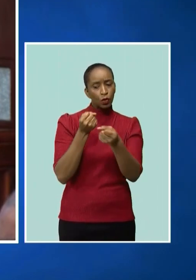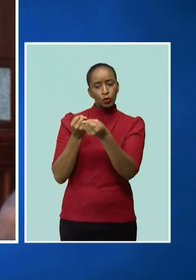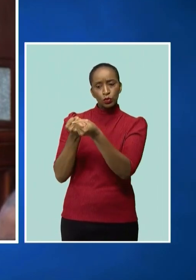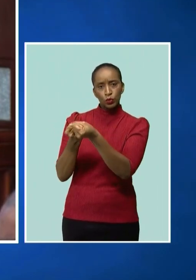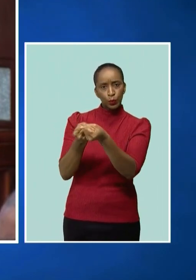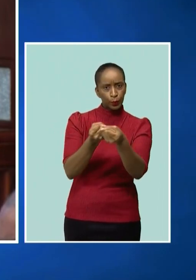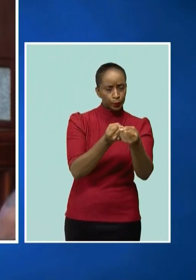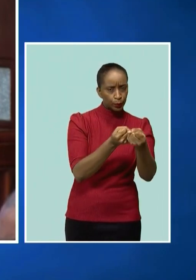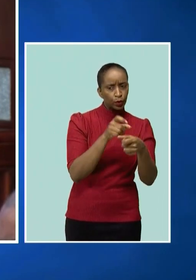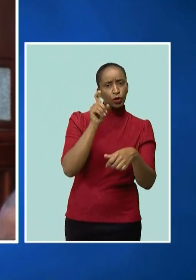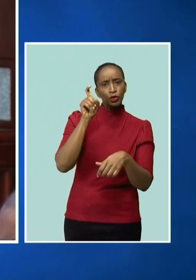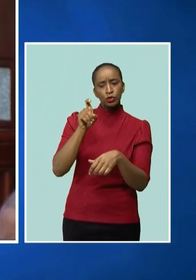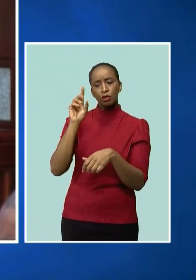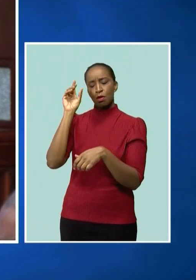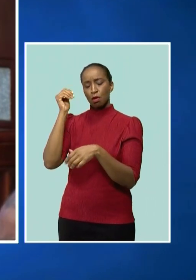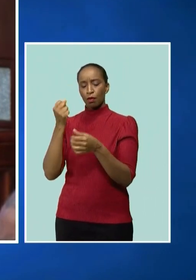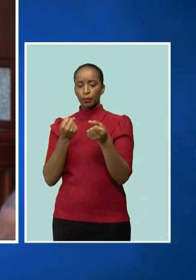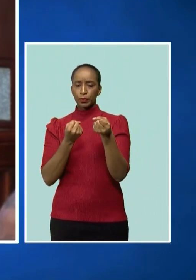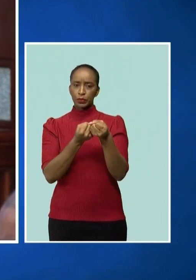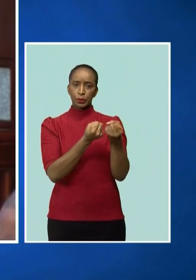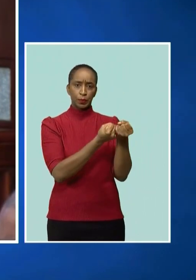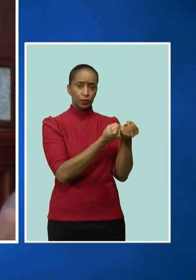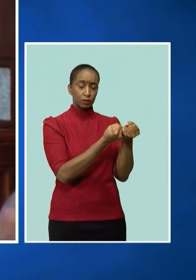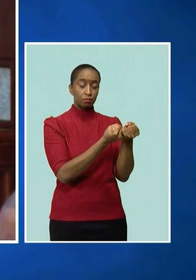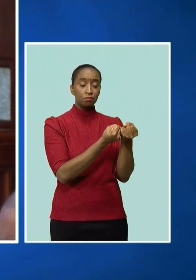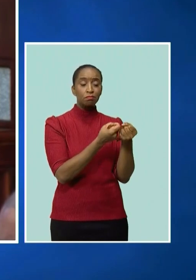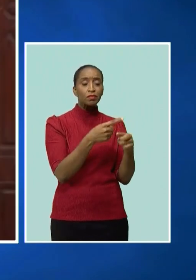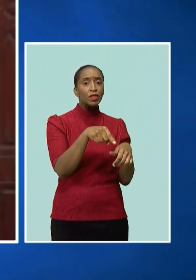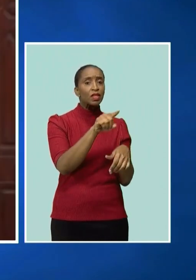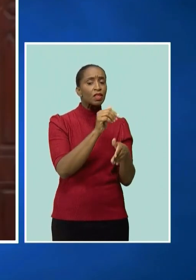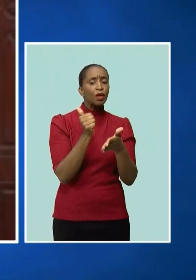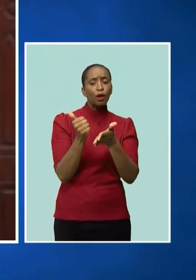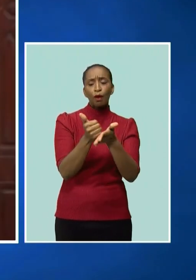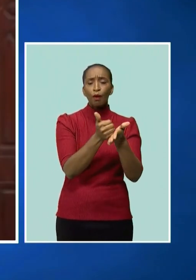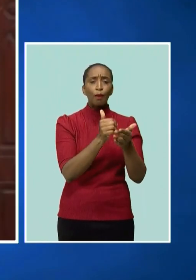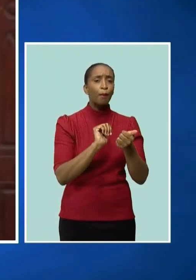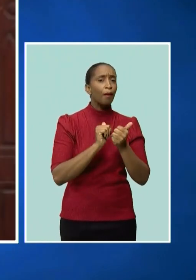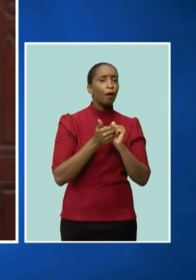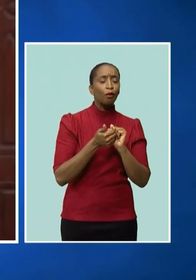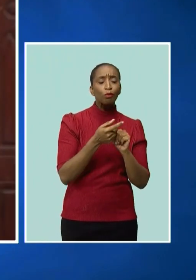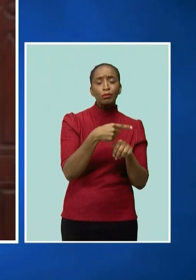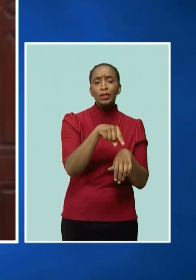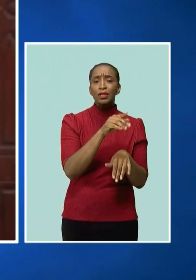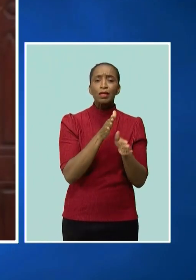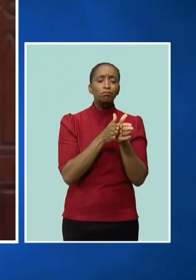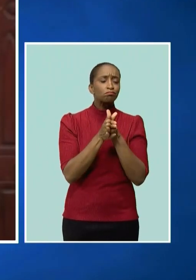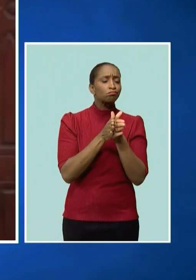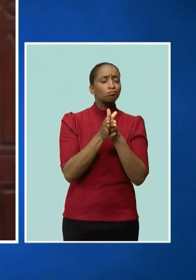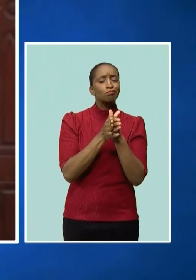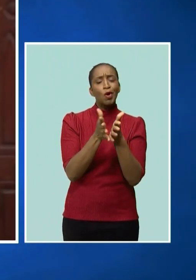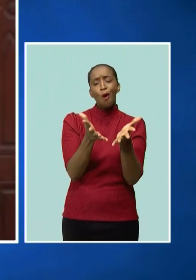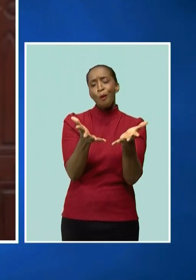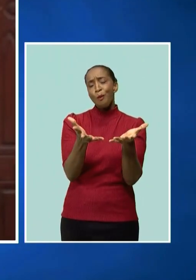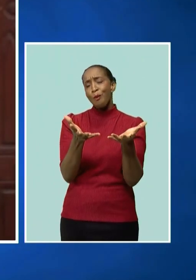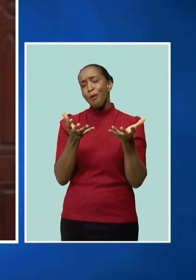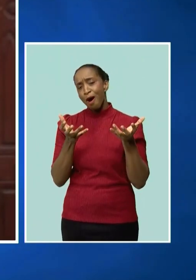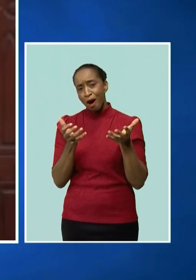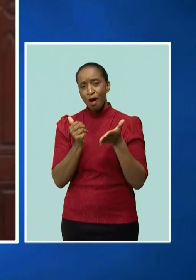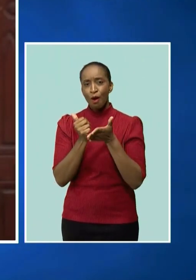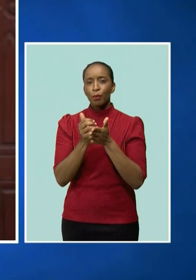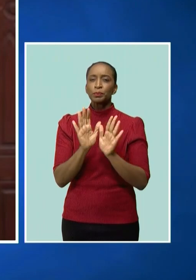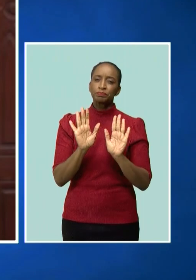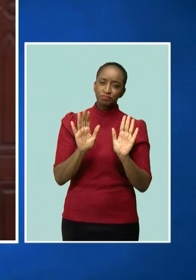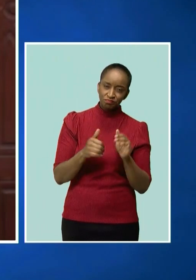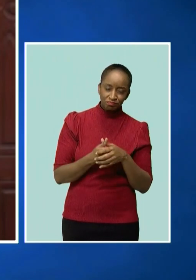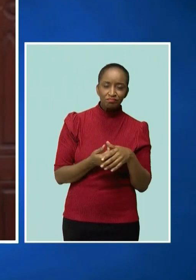it with only their heart. Many of these organizations struggle. I wonder sometimes, sir, allow me to